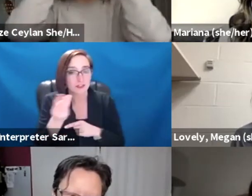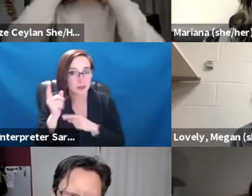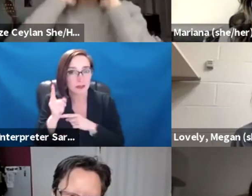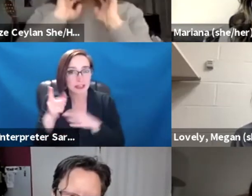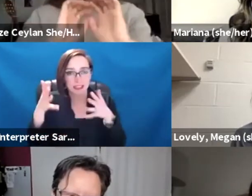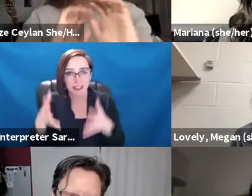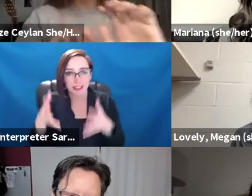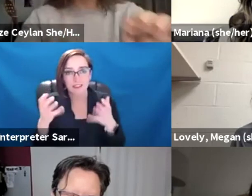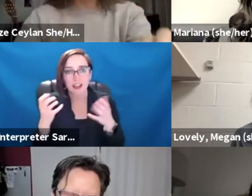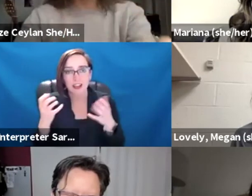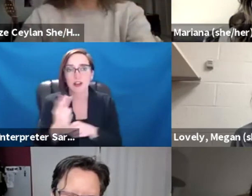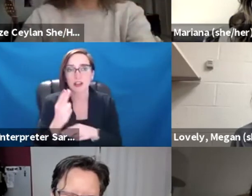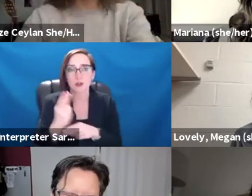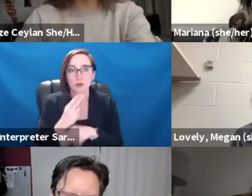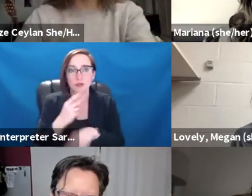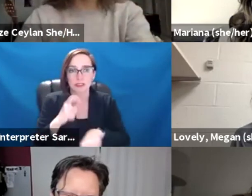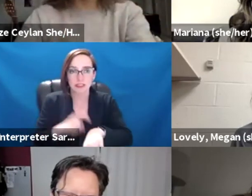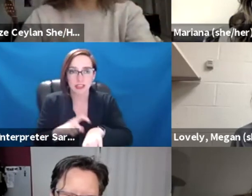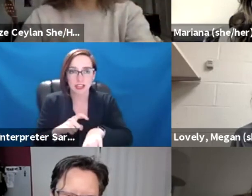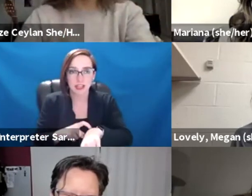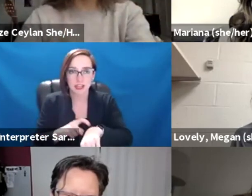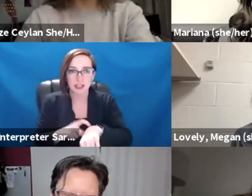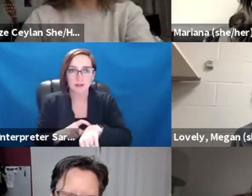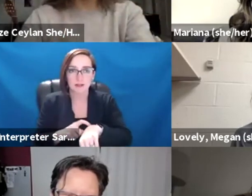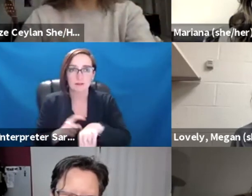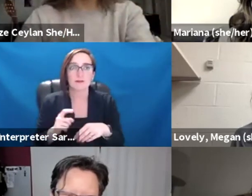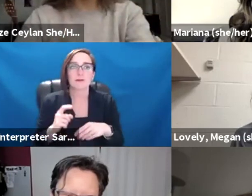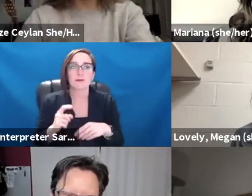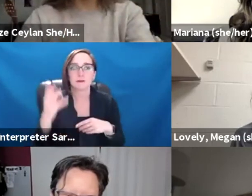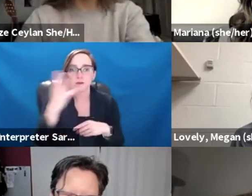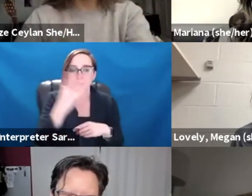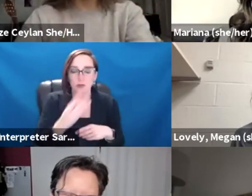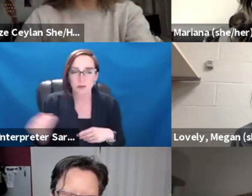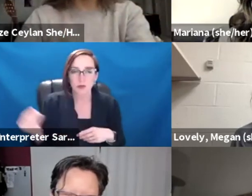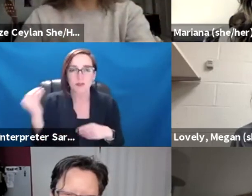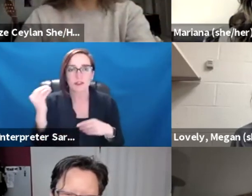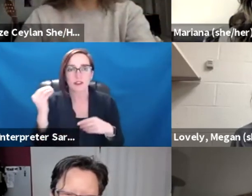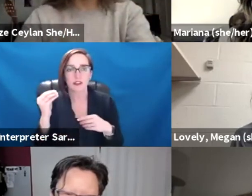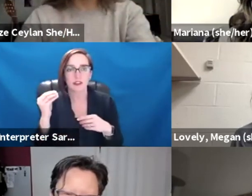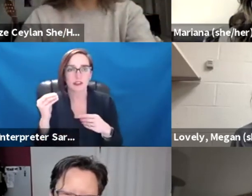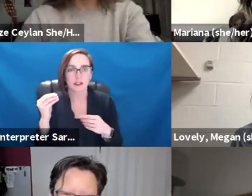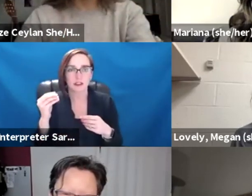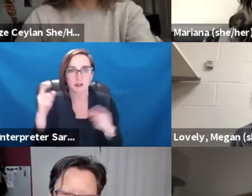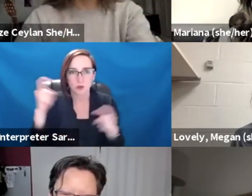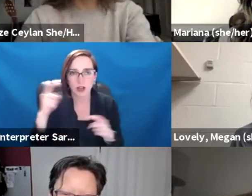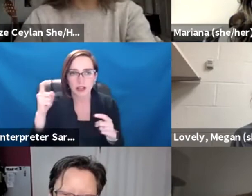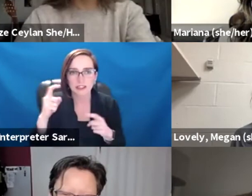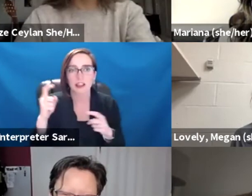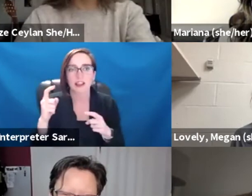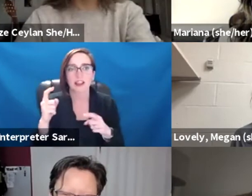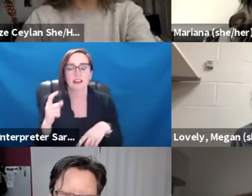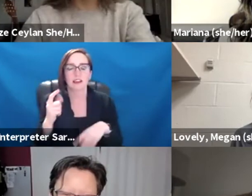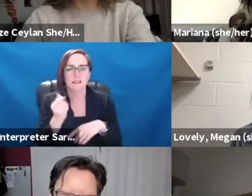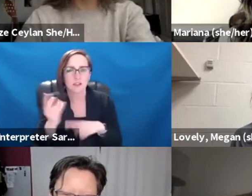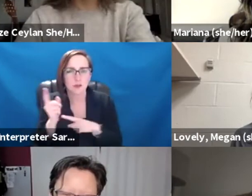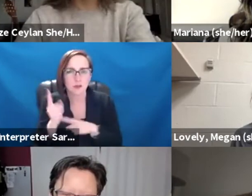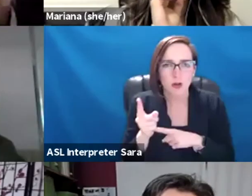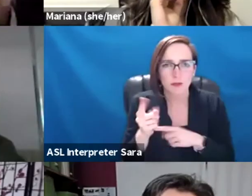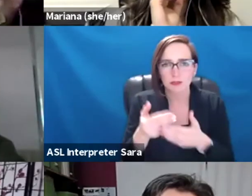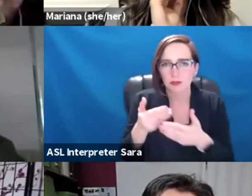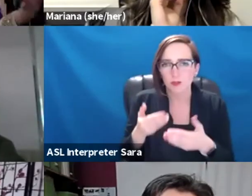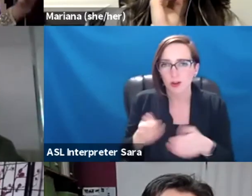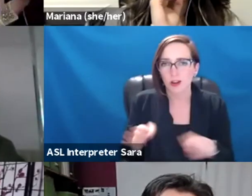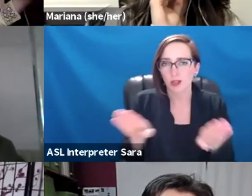want to use it beautifully, richly, and wisely. For a few moments, I like to